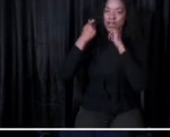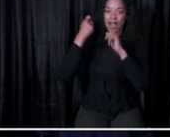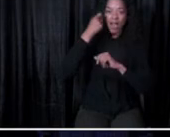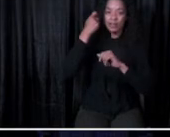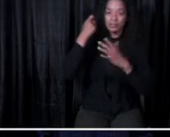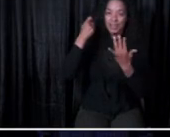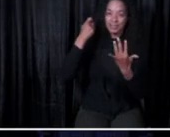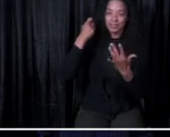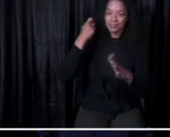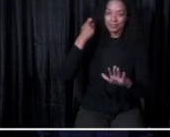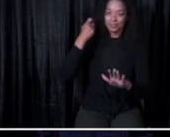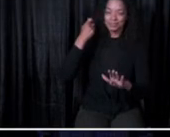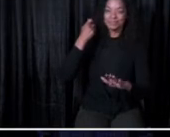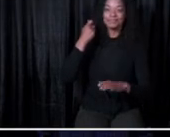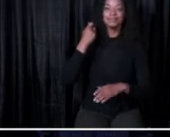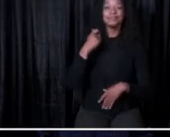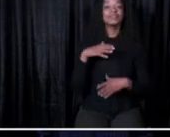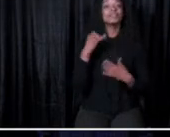Wait,